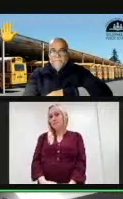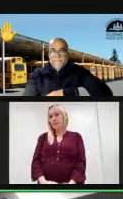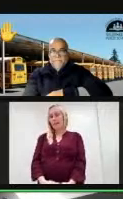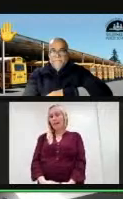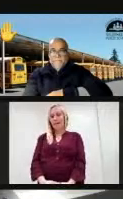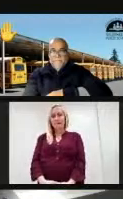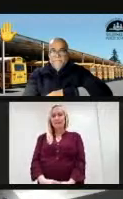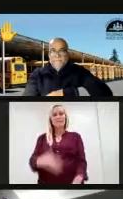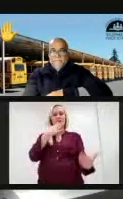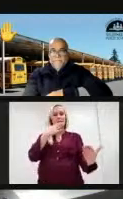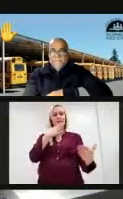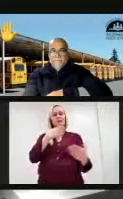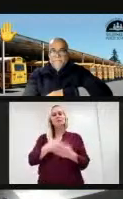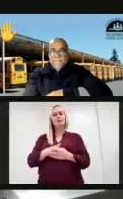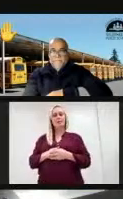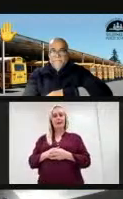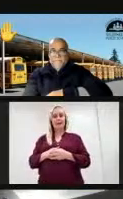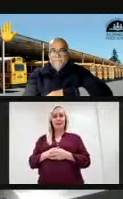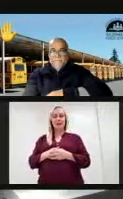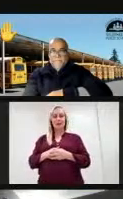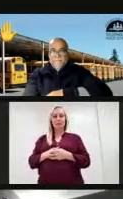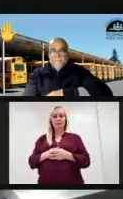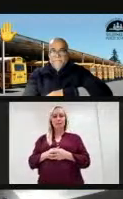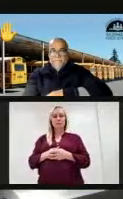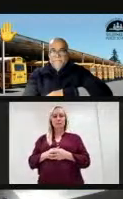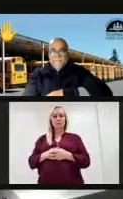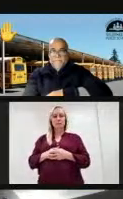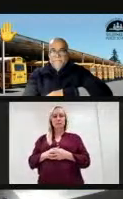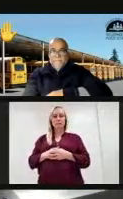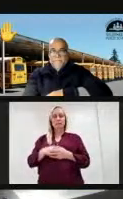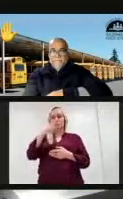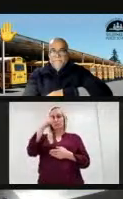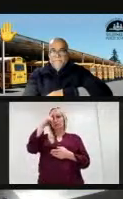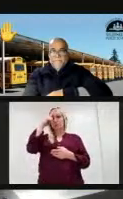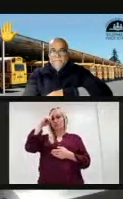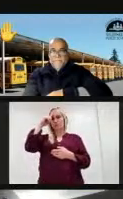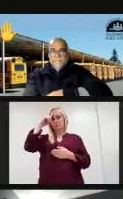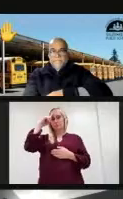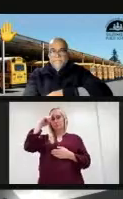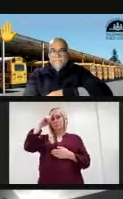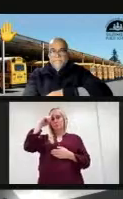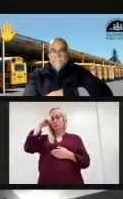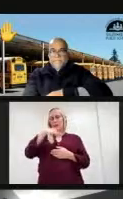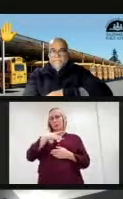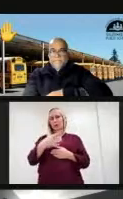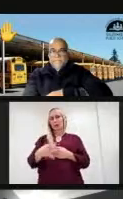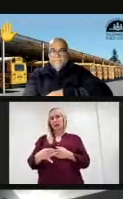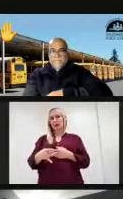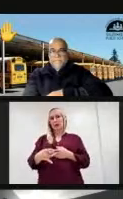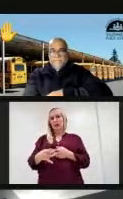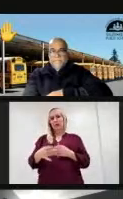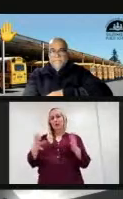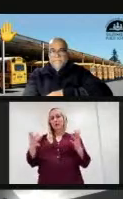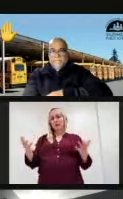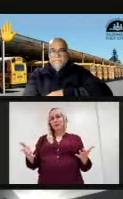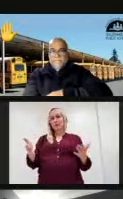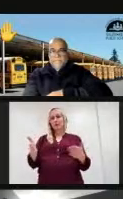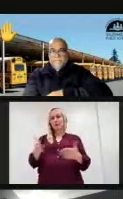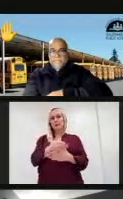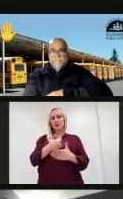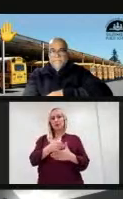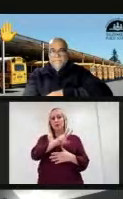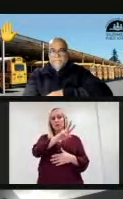Okay, thank you. So I think I would like, between